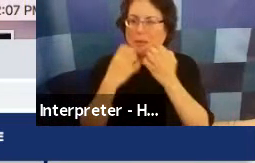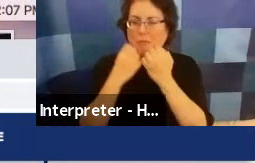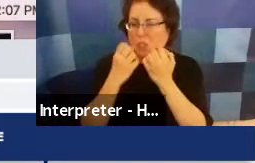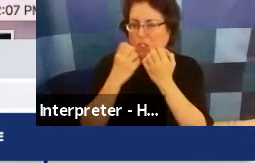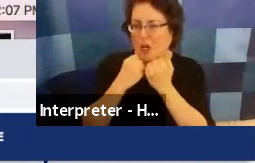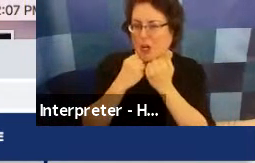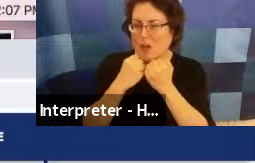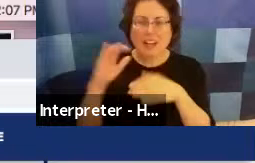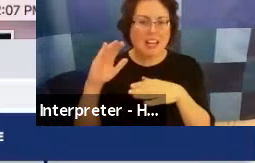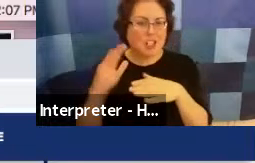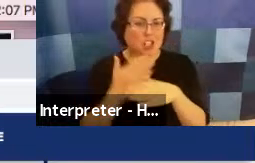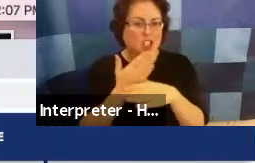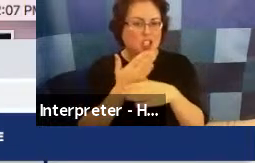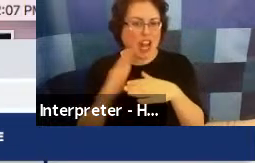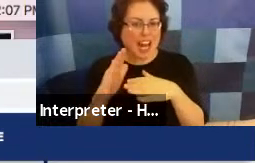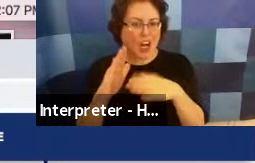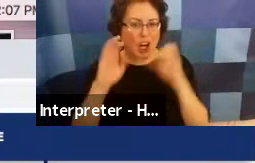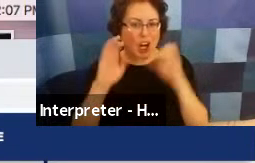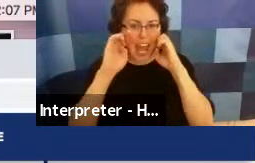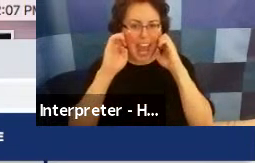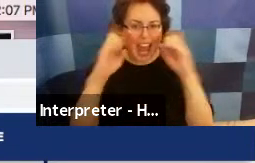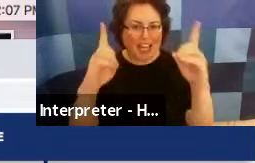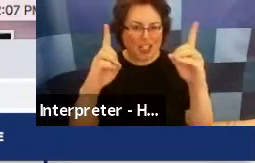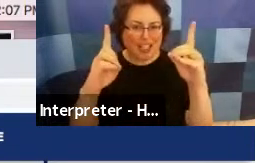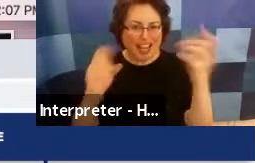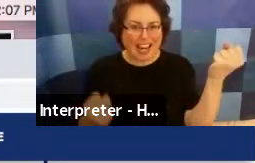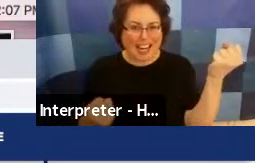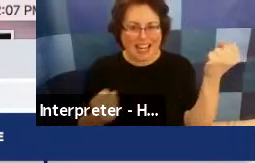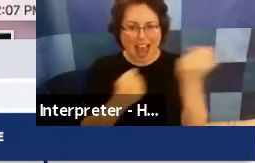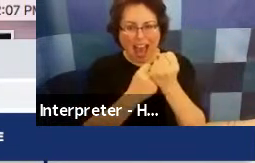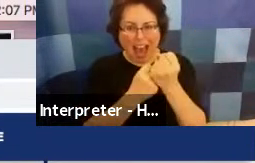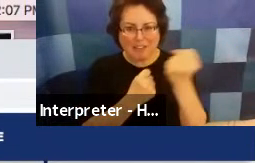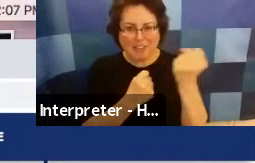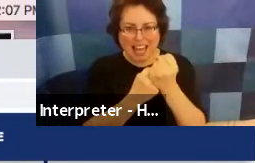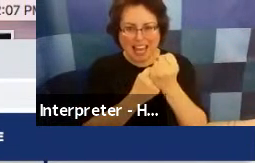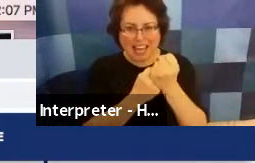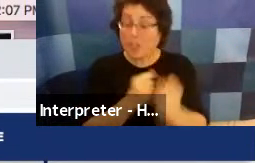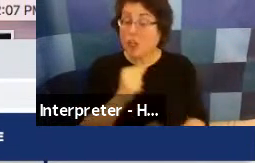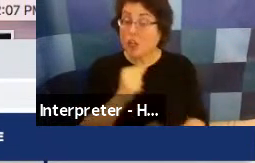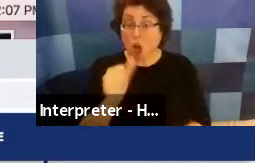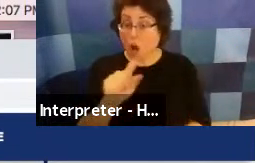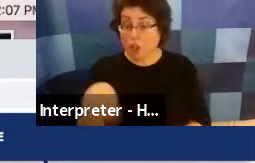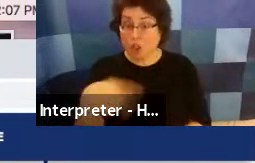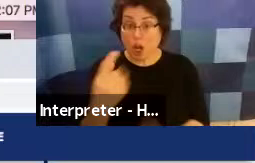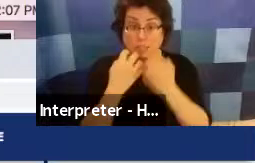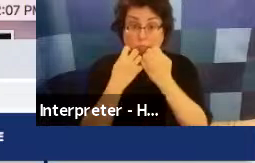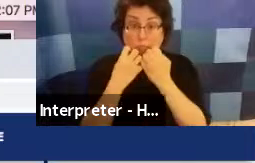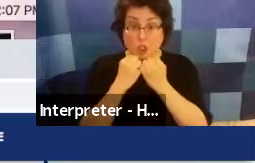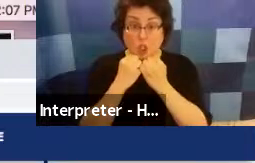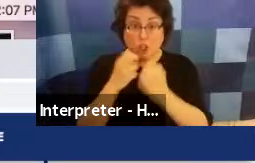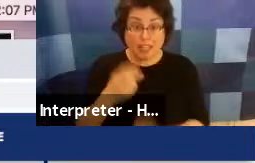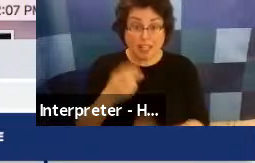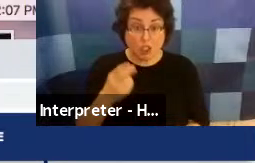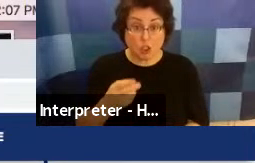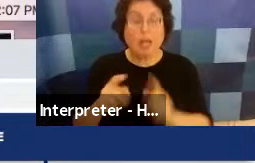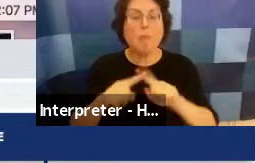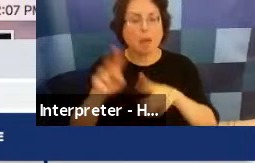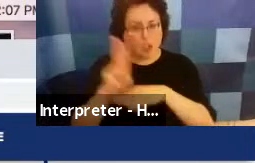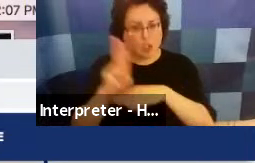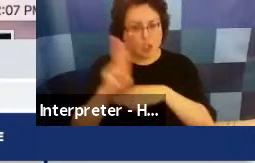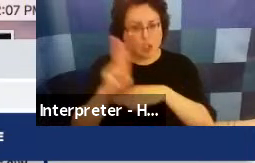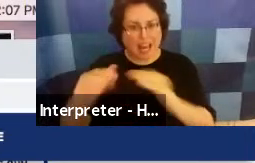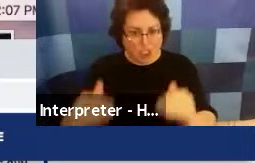we advocate. A big part of our mission is not just preserving history, but using it to advance disability